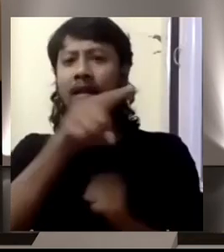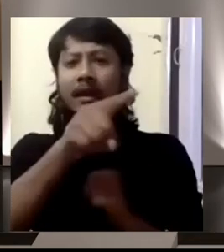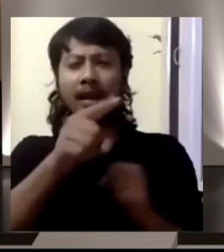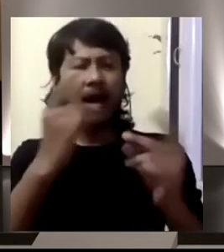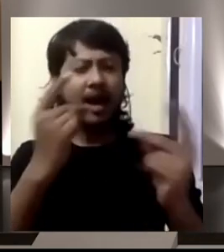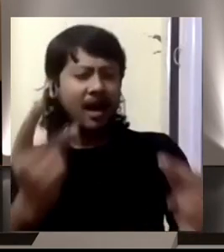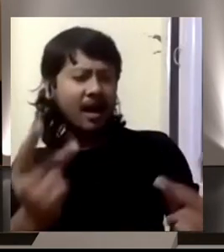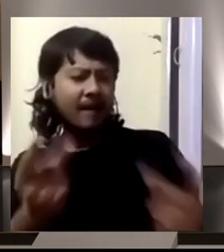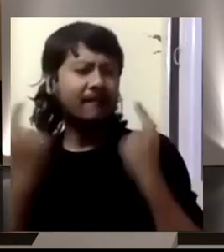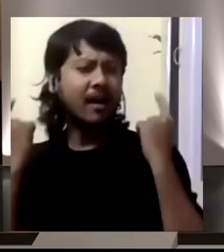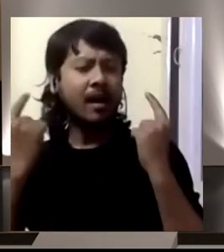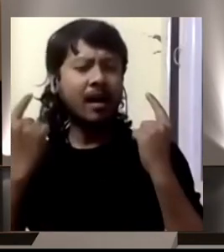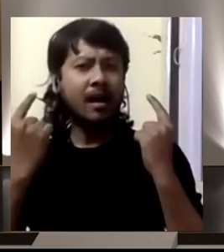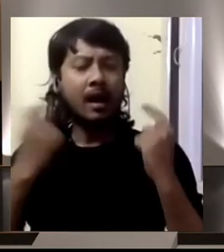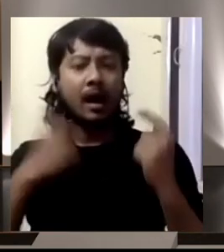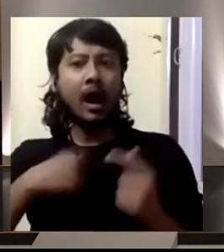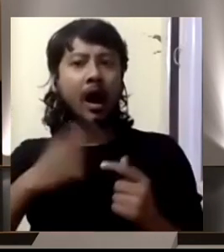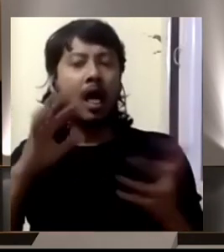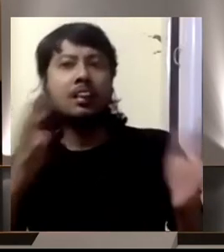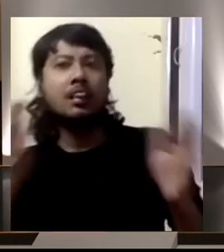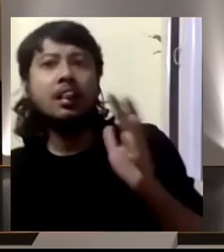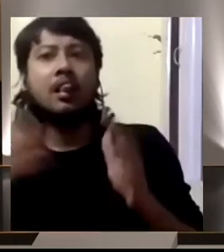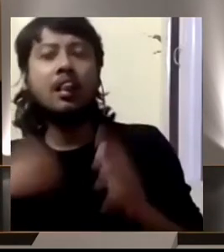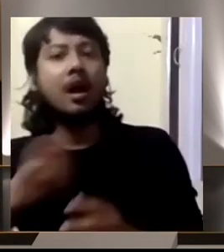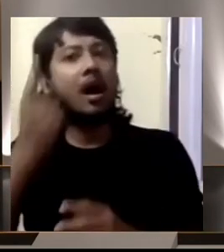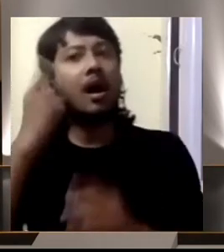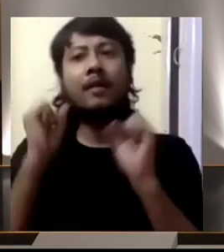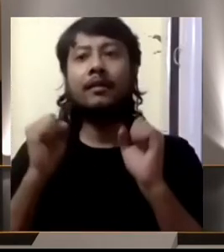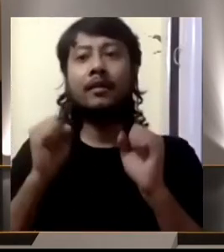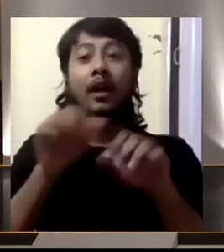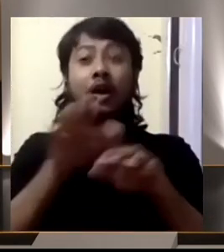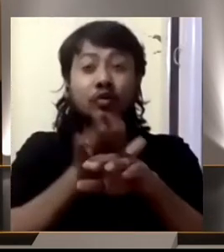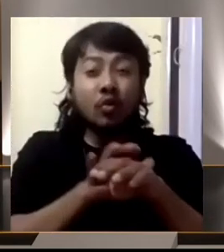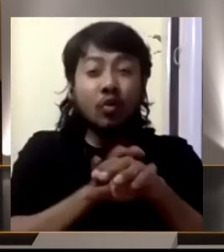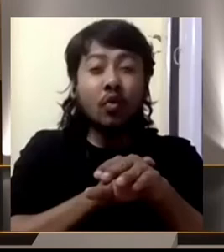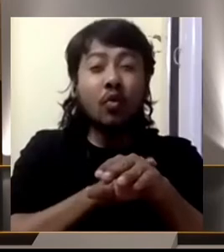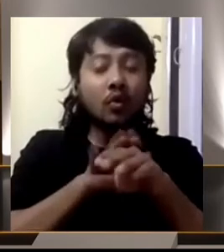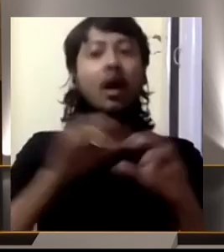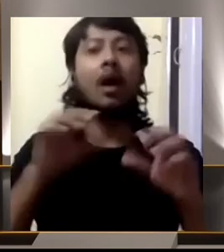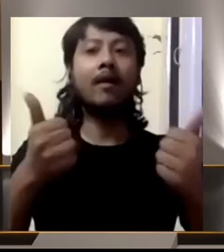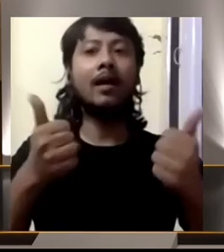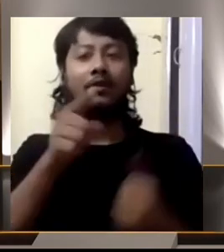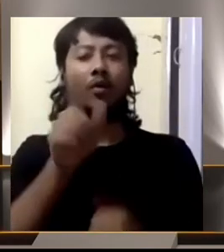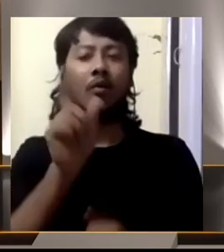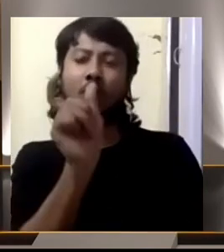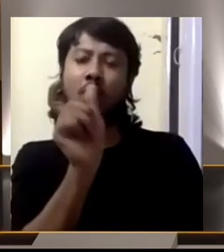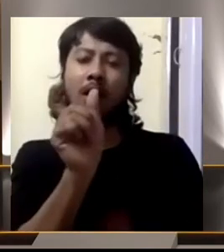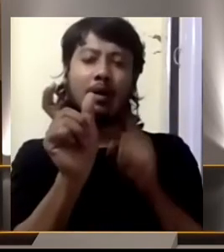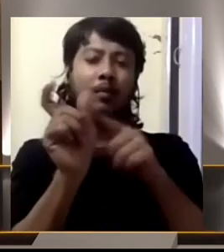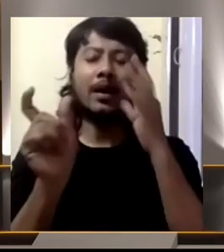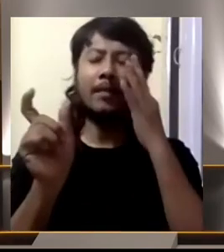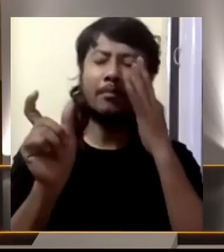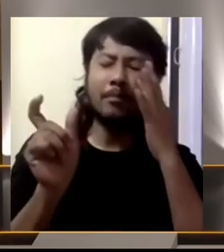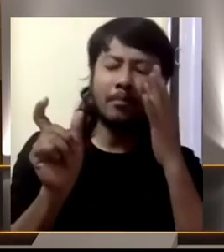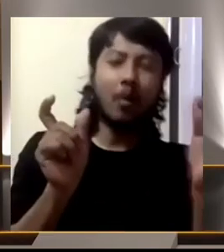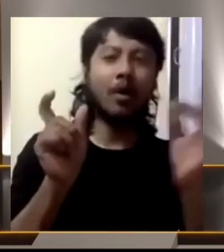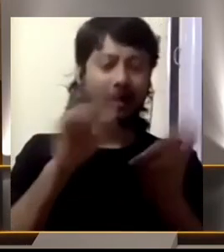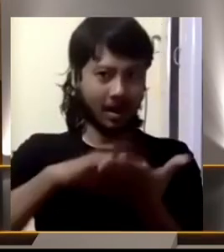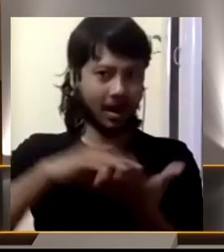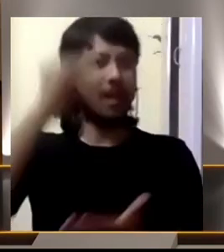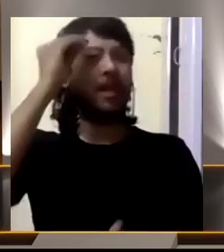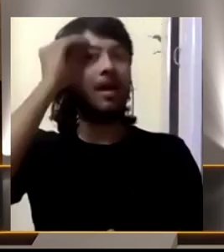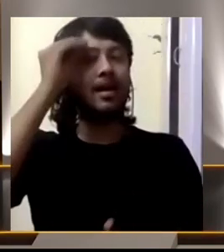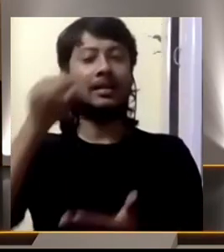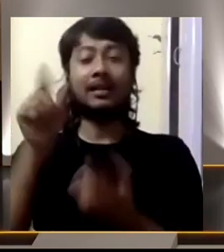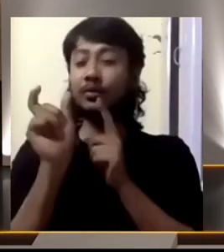I understood. So I learned a word that was very important and that helped me so much. And here is